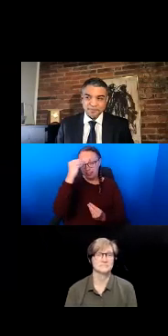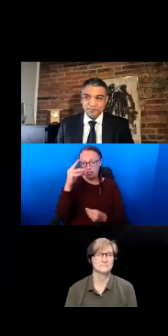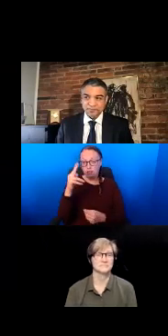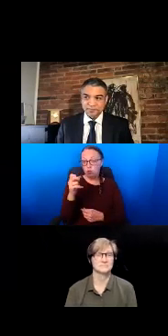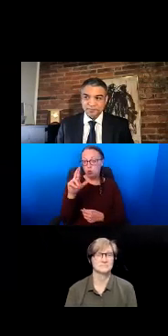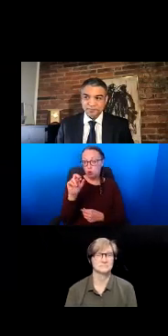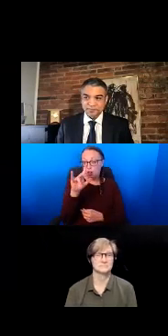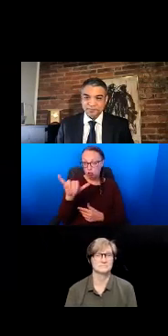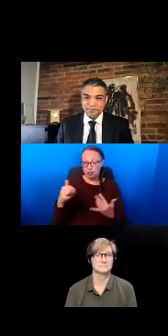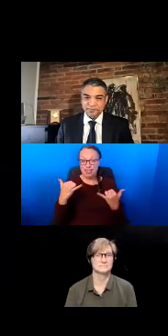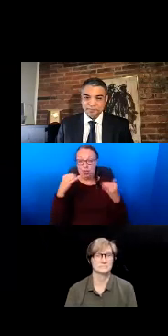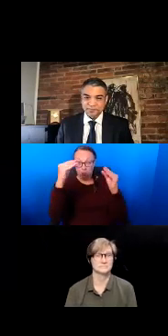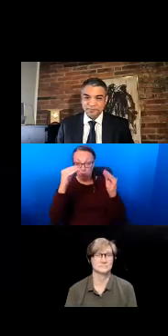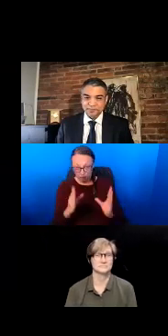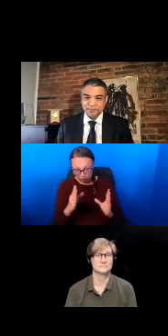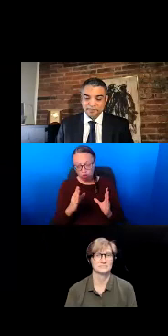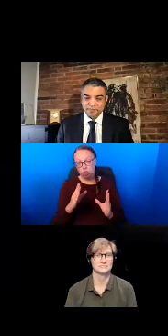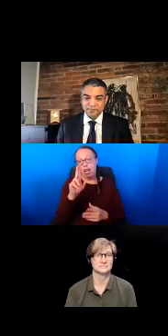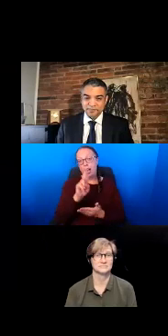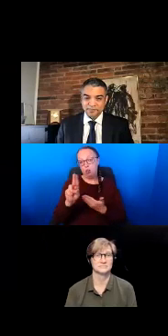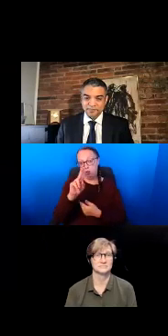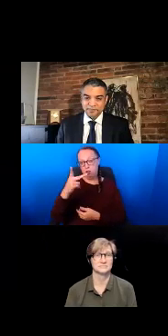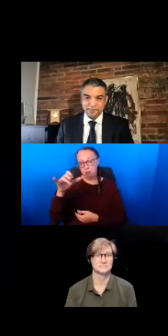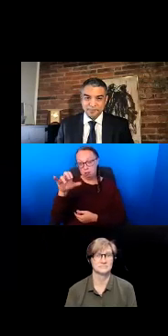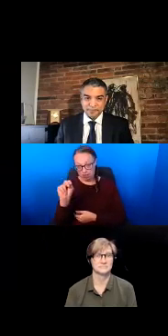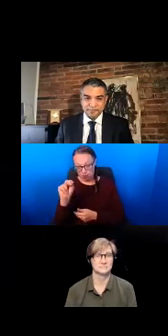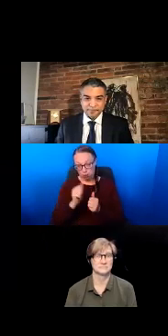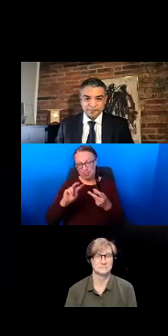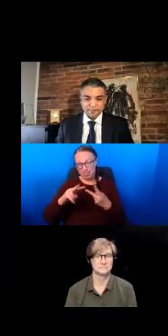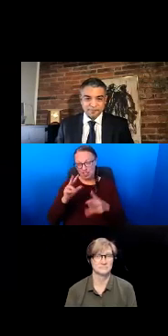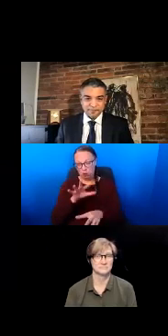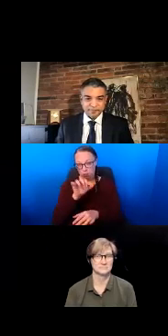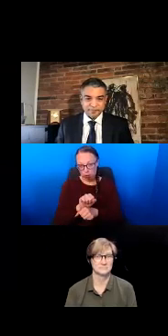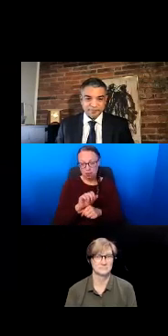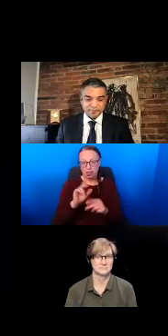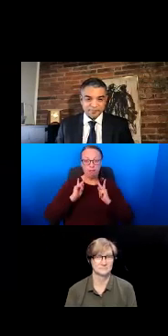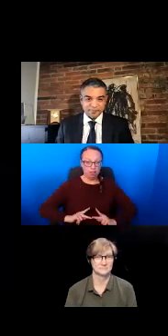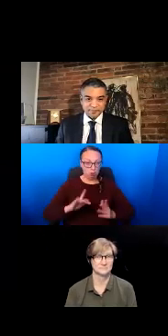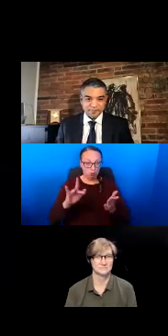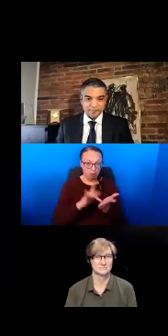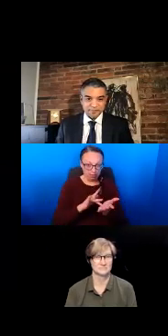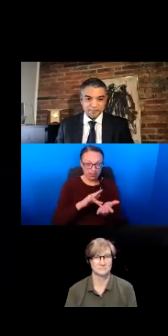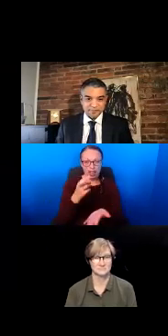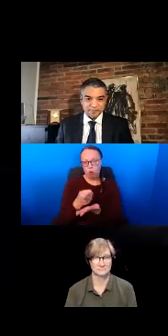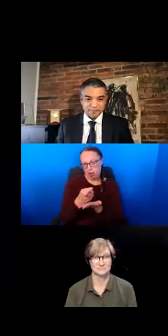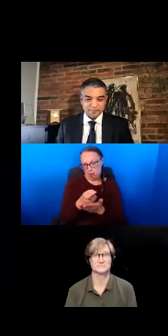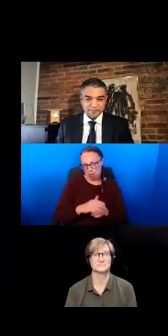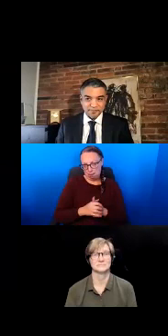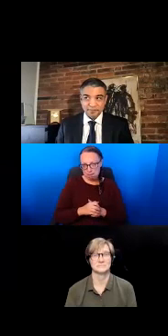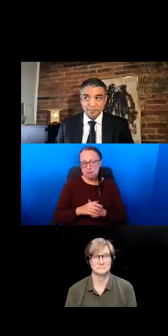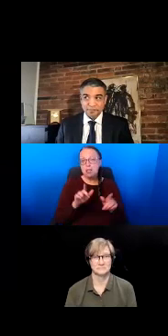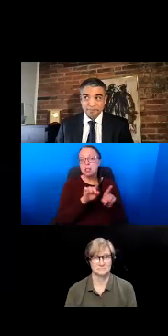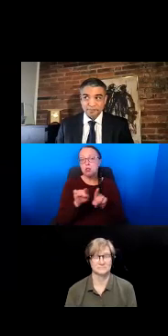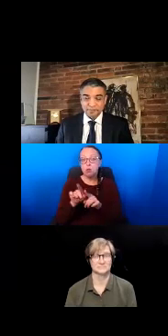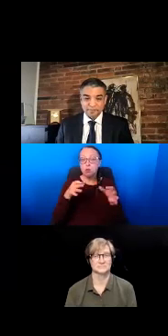associate professor of neurology at UPenn with a secondary appointment in physical medicine and rehabilitation. He's also the director